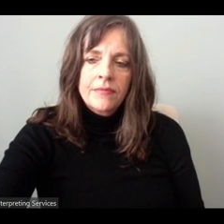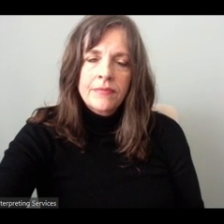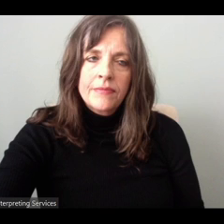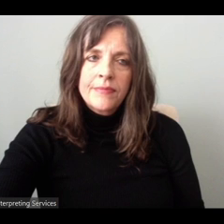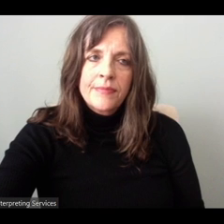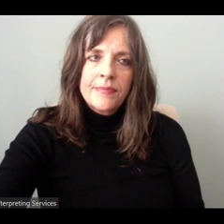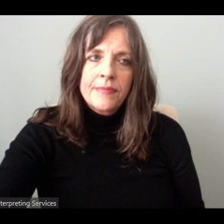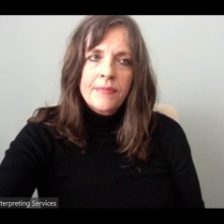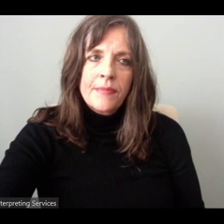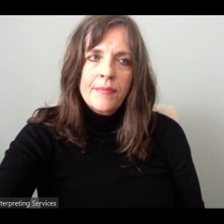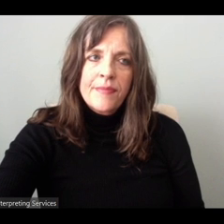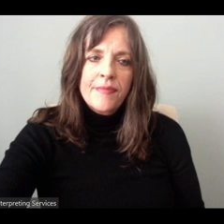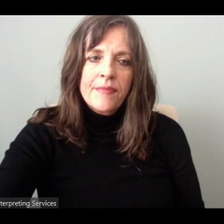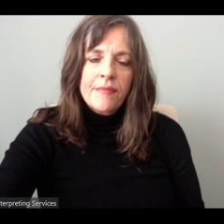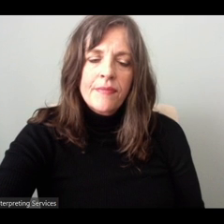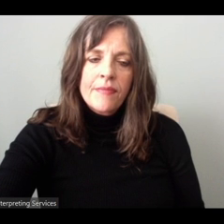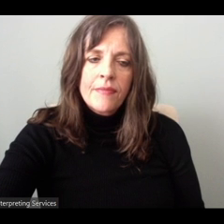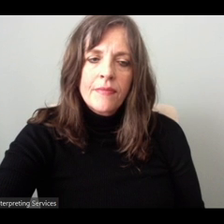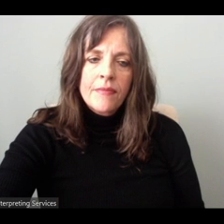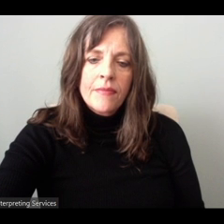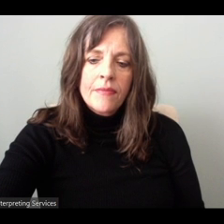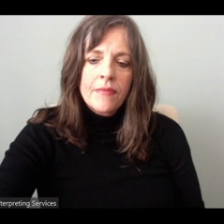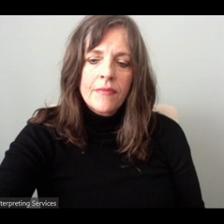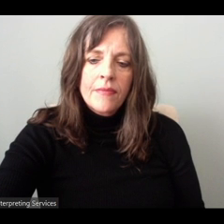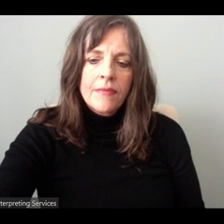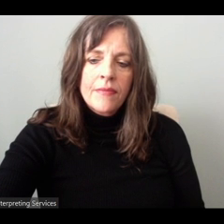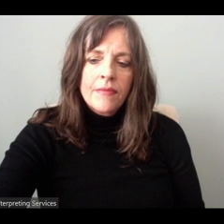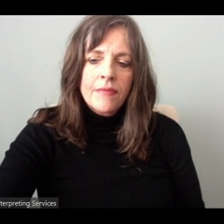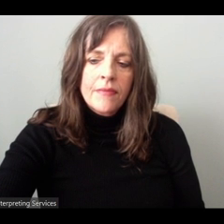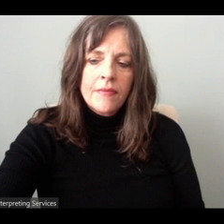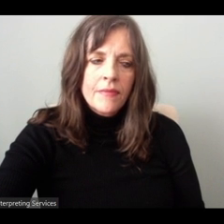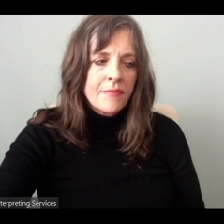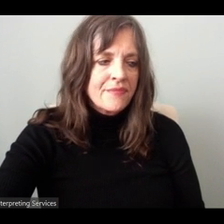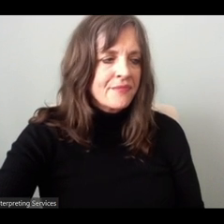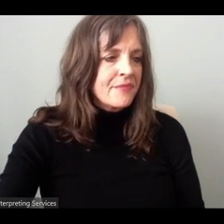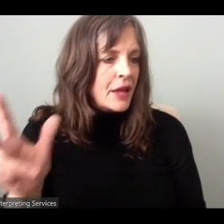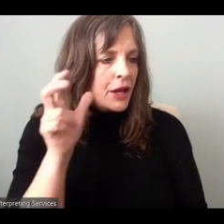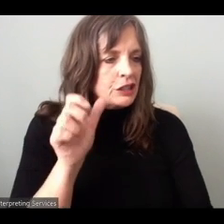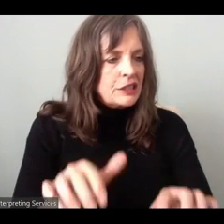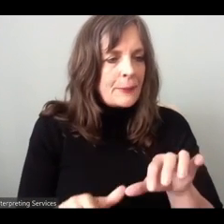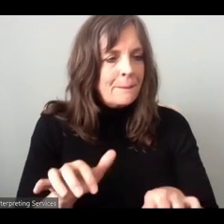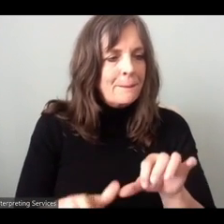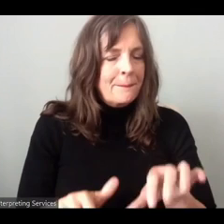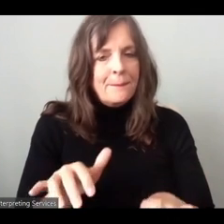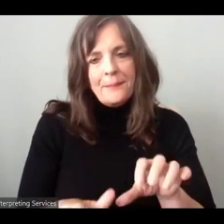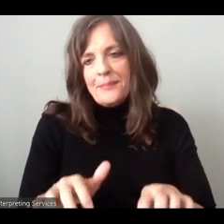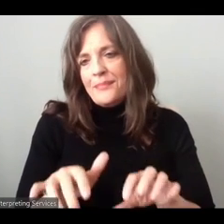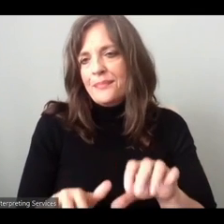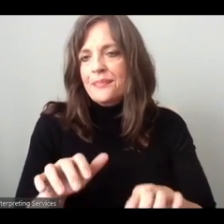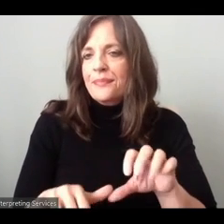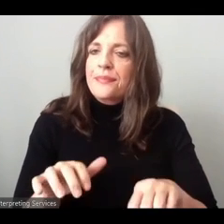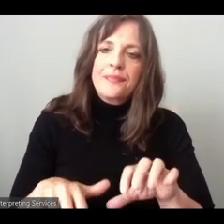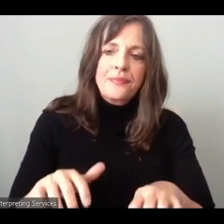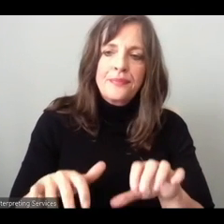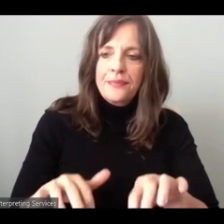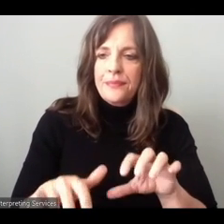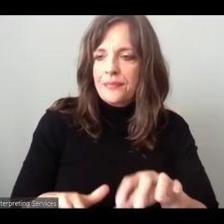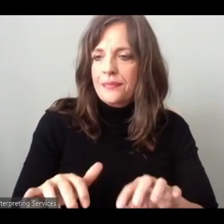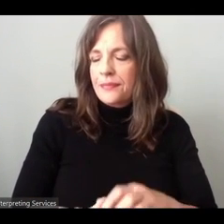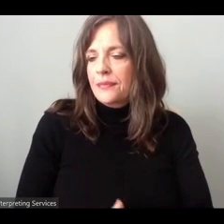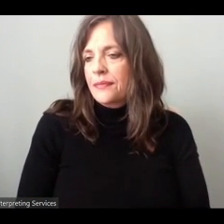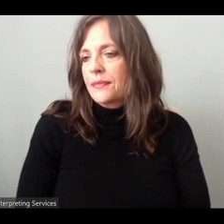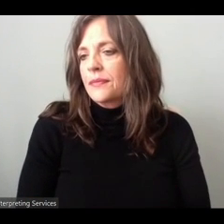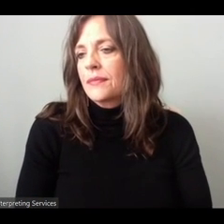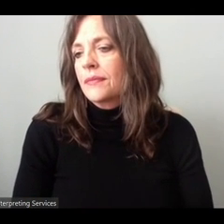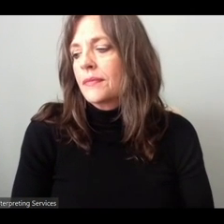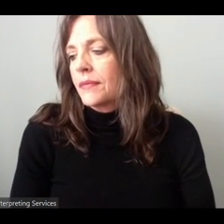tickets anything, ergo you can't have admissions tax. But that's no better than the general fund, which is supported by sales tax,